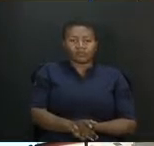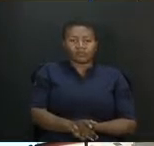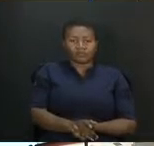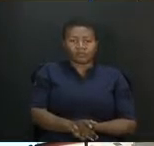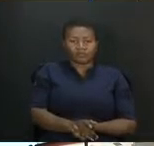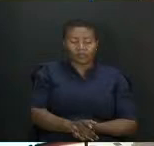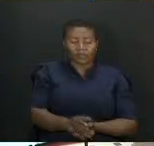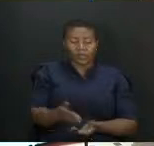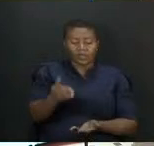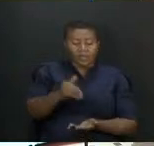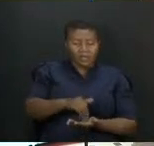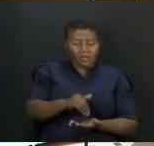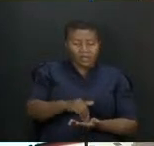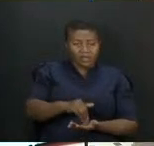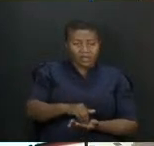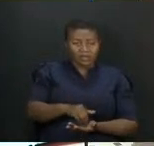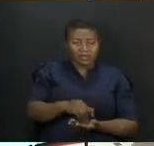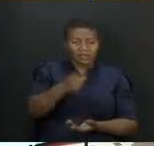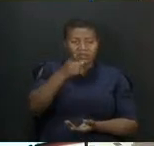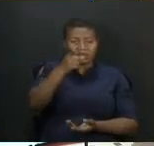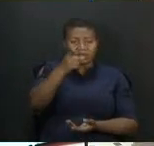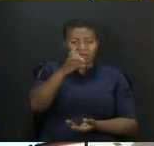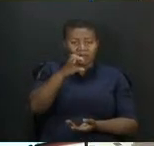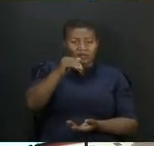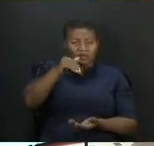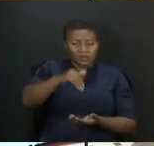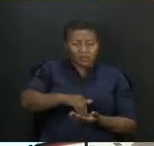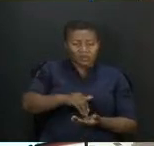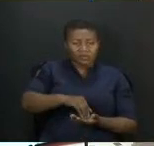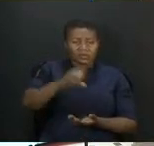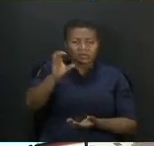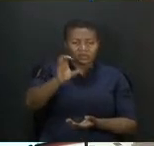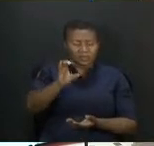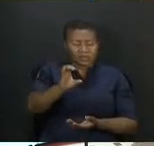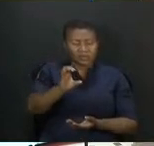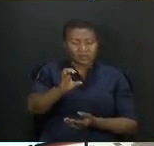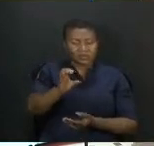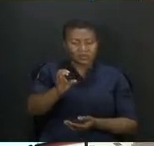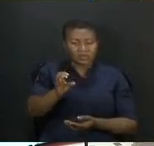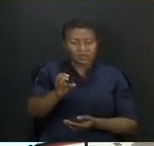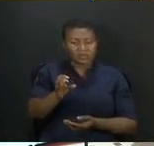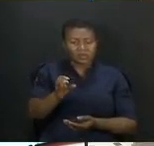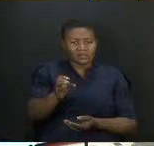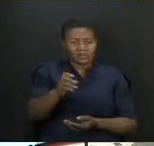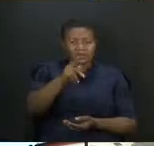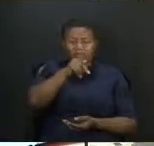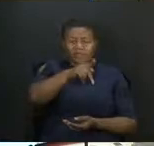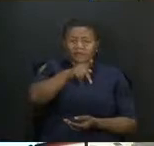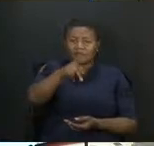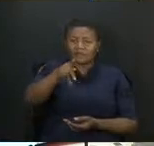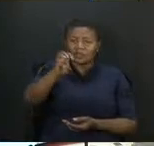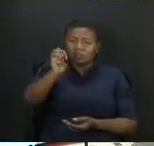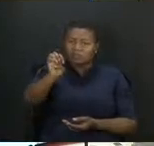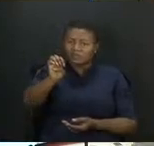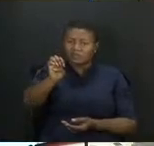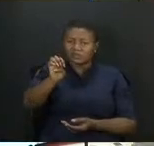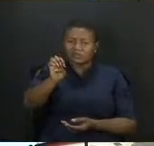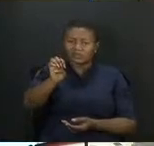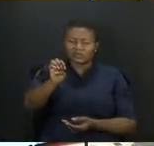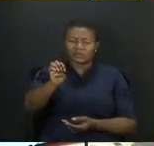100,000 Ghana cedis has been released. The PPEs, Mr. Speaker, are in short supply. They don't have